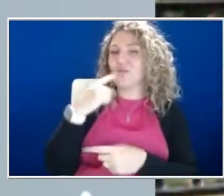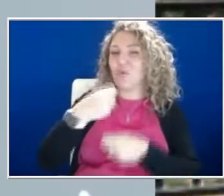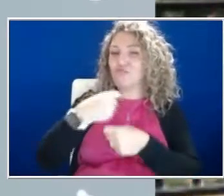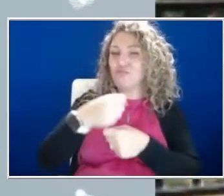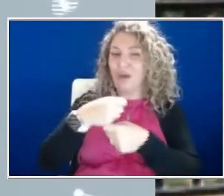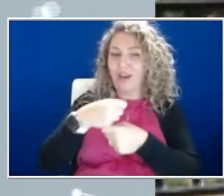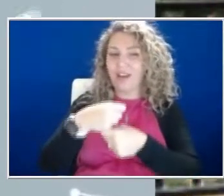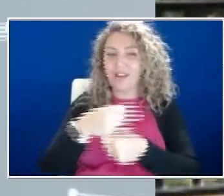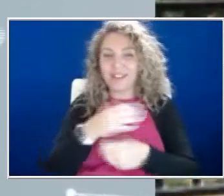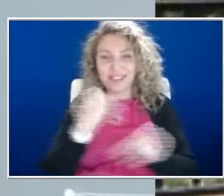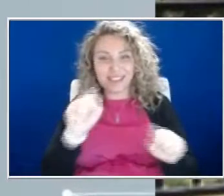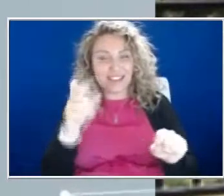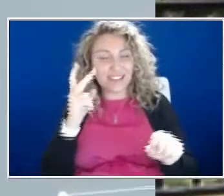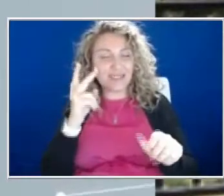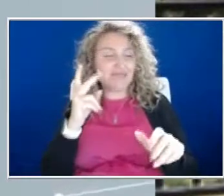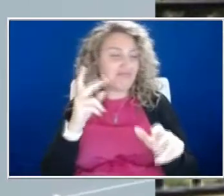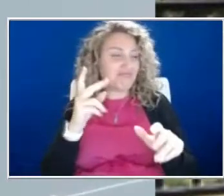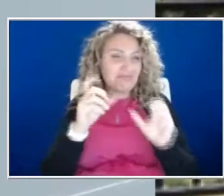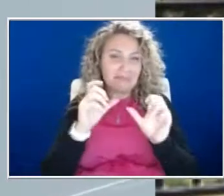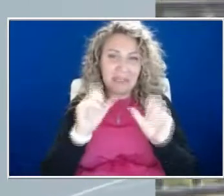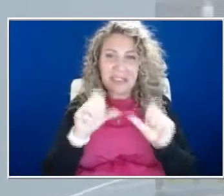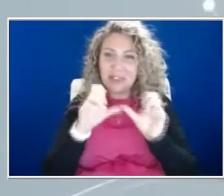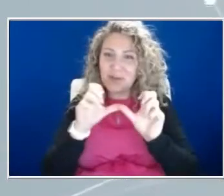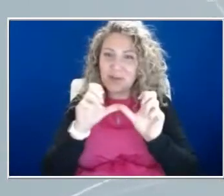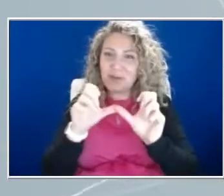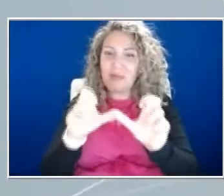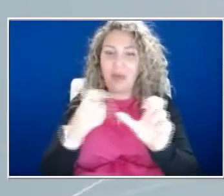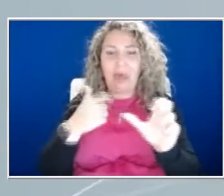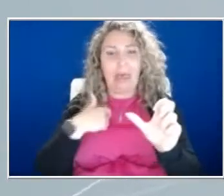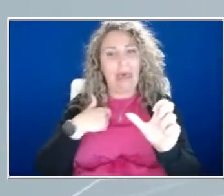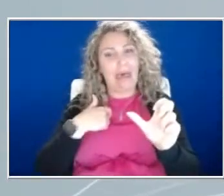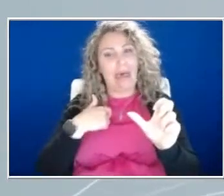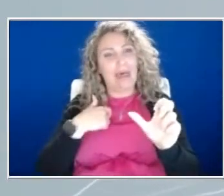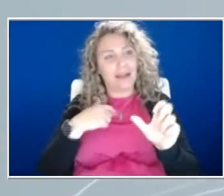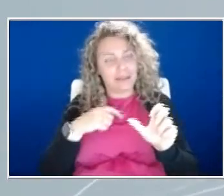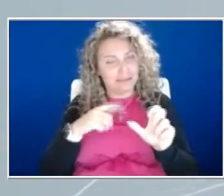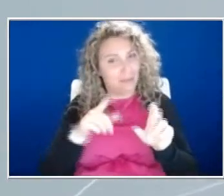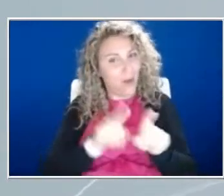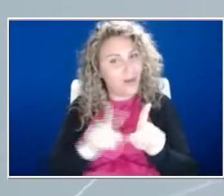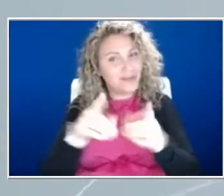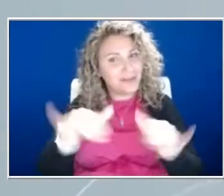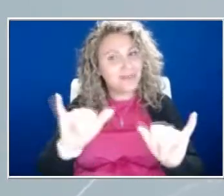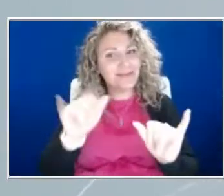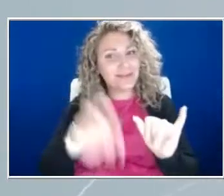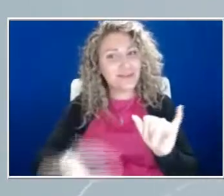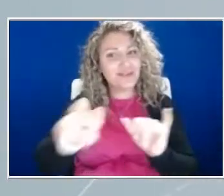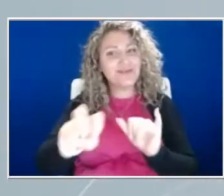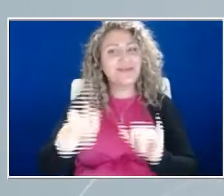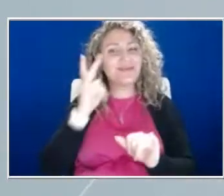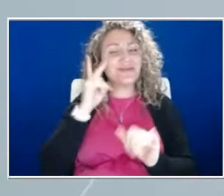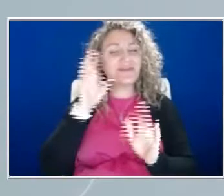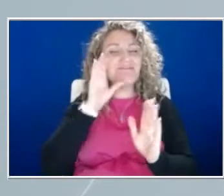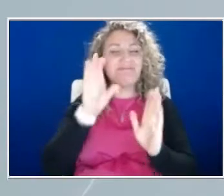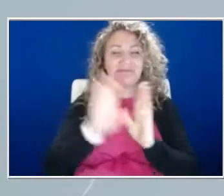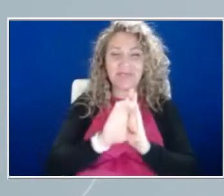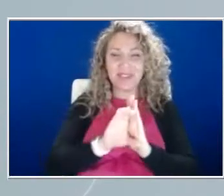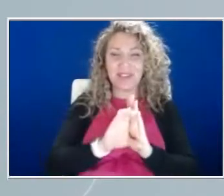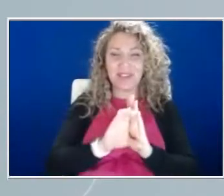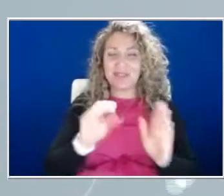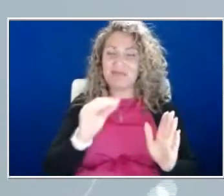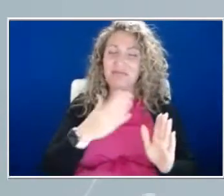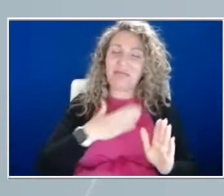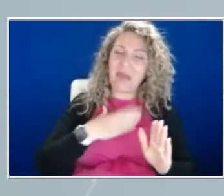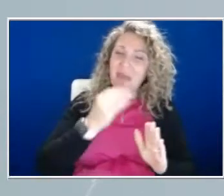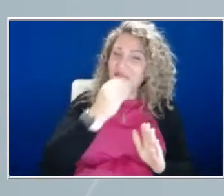and it continue to move forward. I'm still an avid traveler, as you see from some of the pictures, and my family's